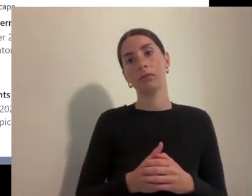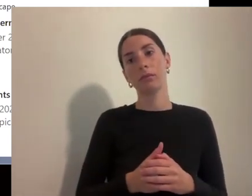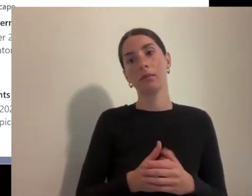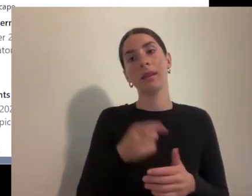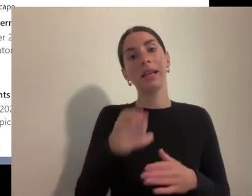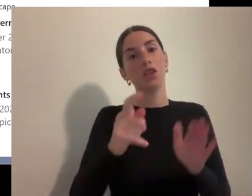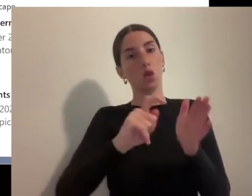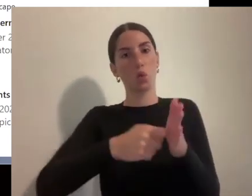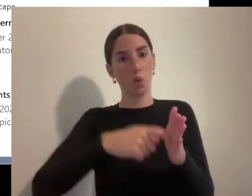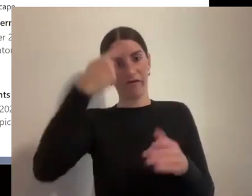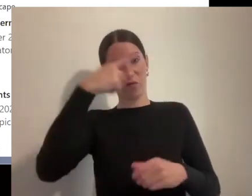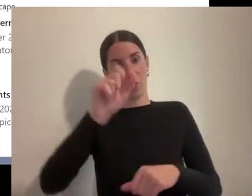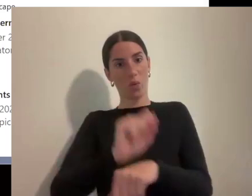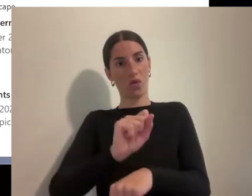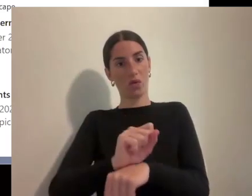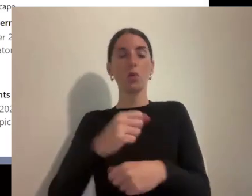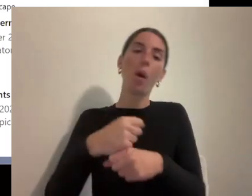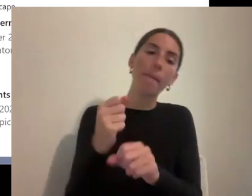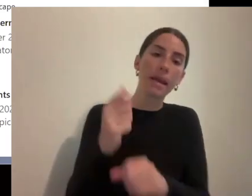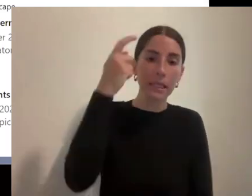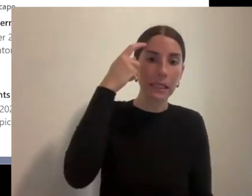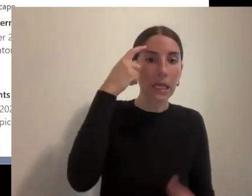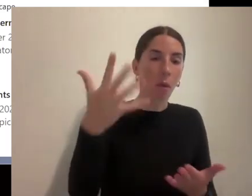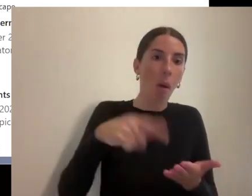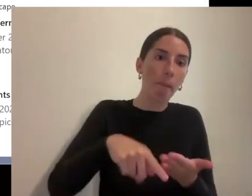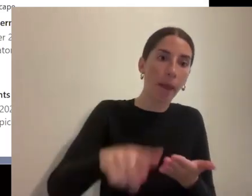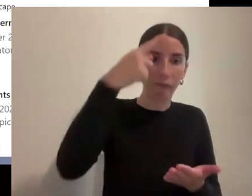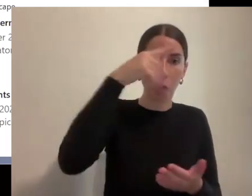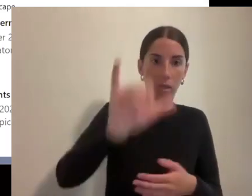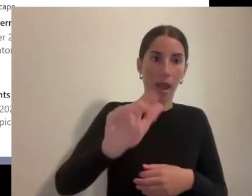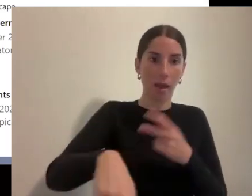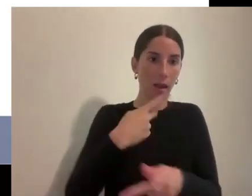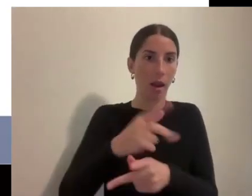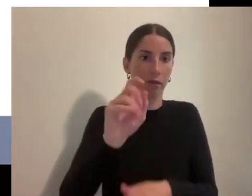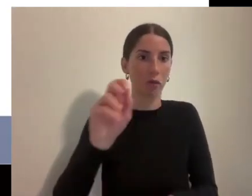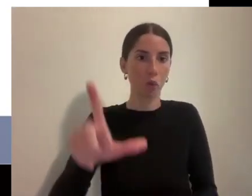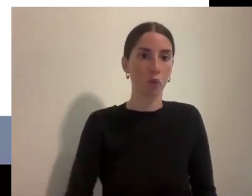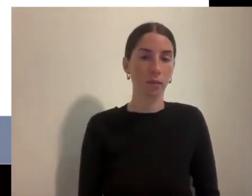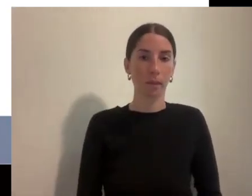for our work, so it makes sense for us to pay for this kind of tool.